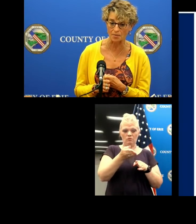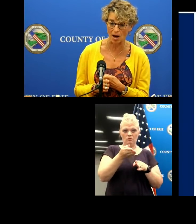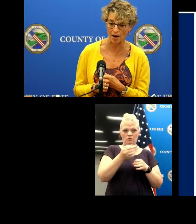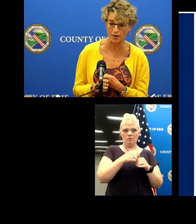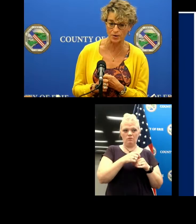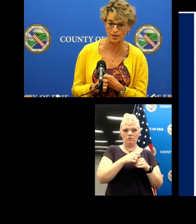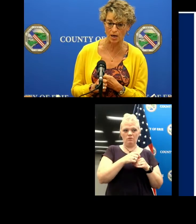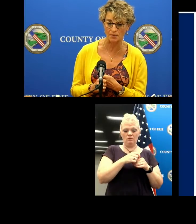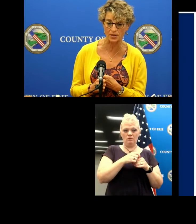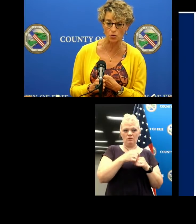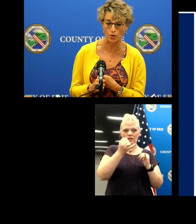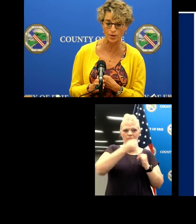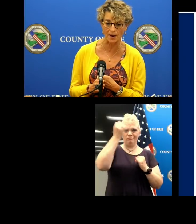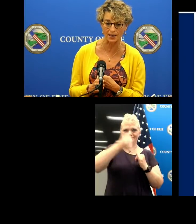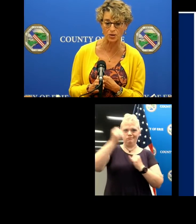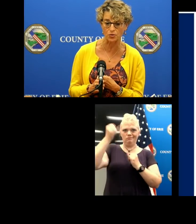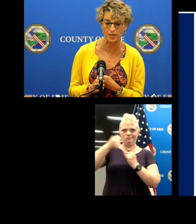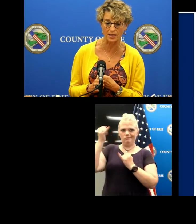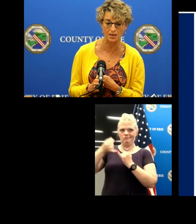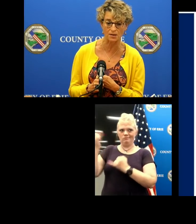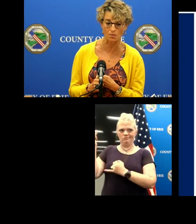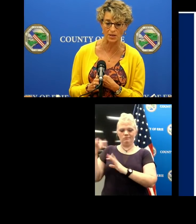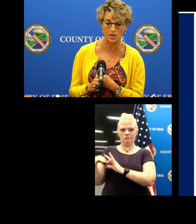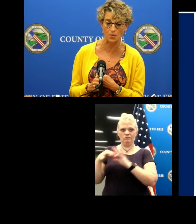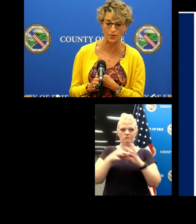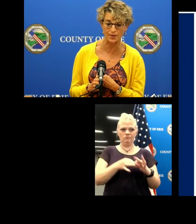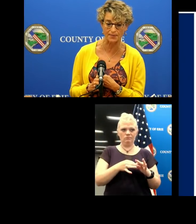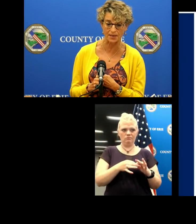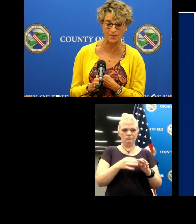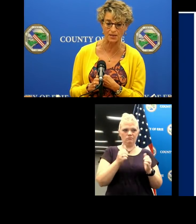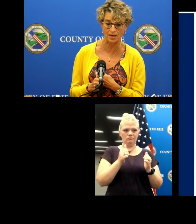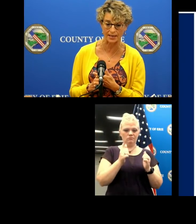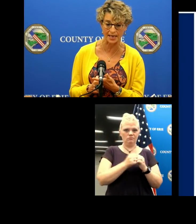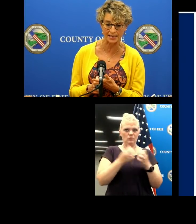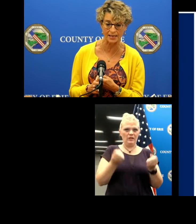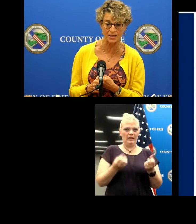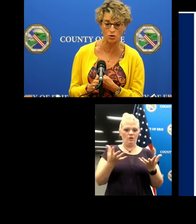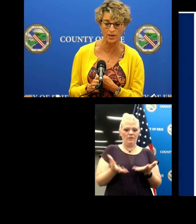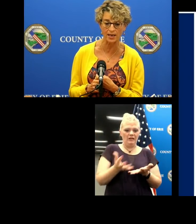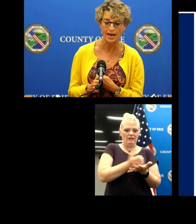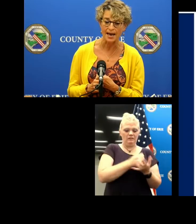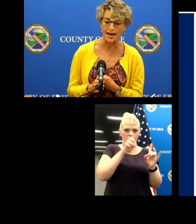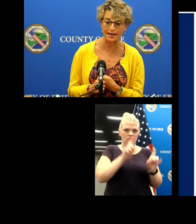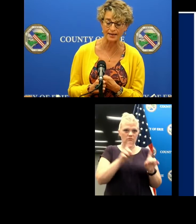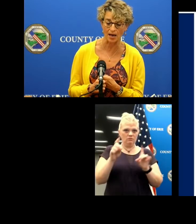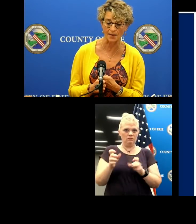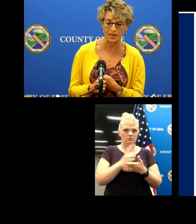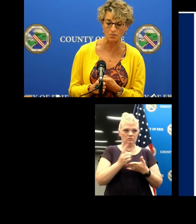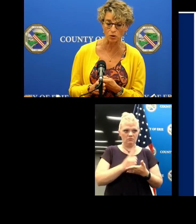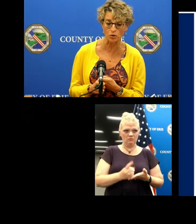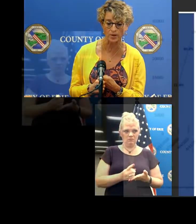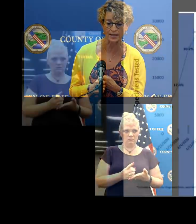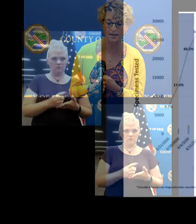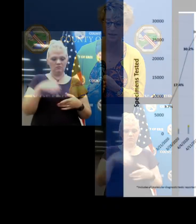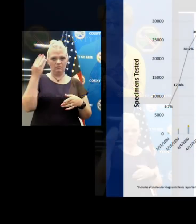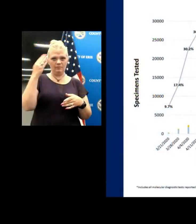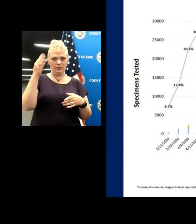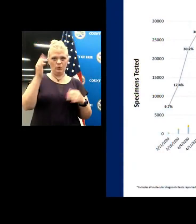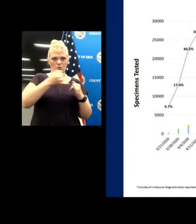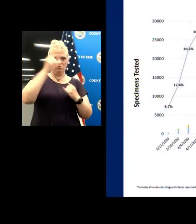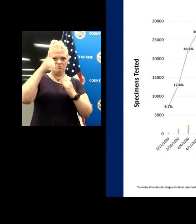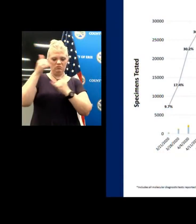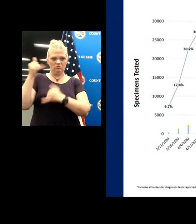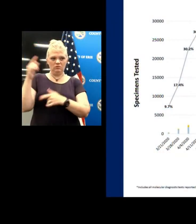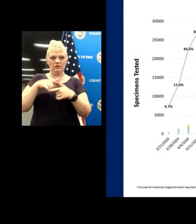looking at the bars. This correspond to the number of specimens tested each week, and in blue, and then the